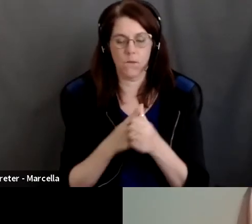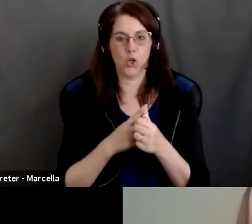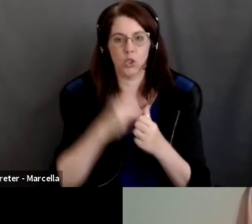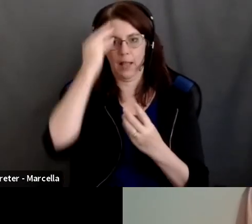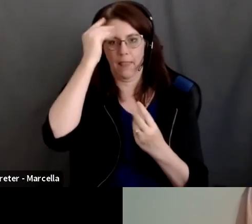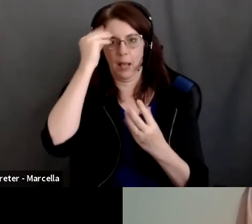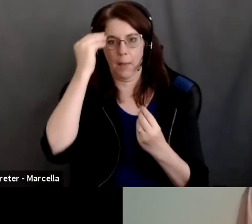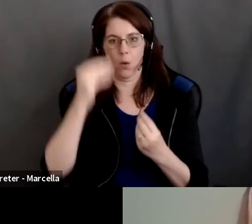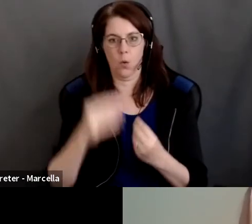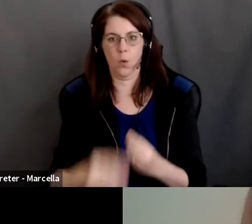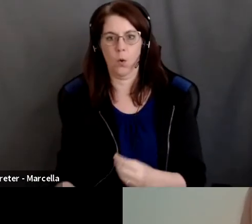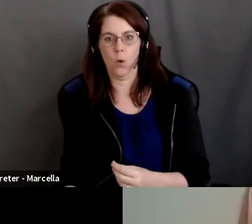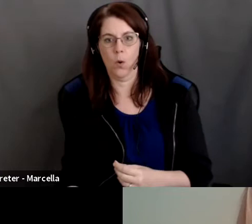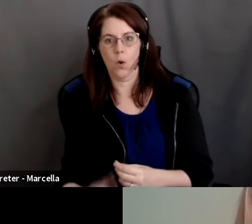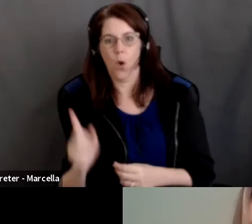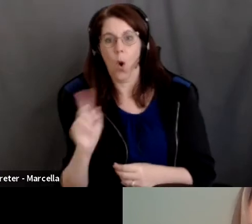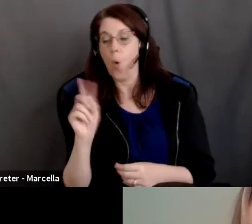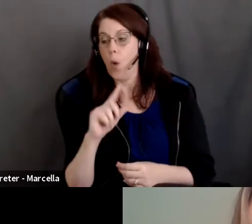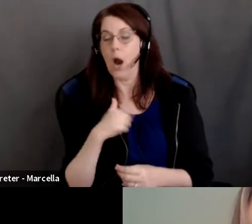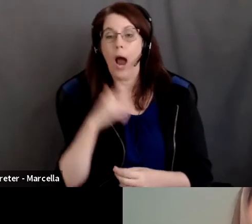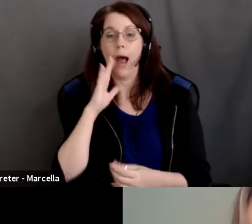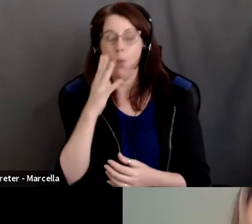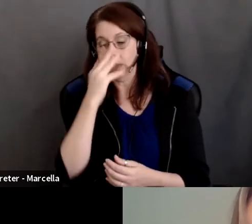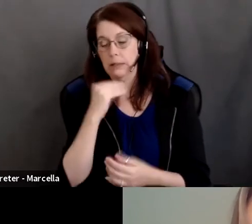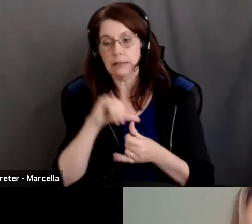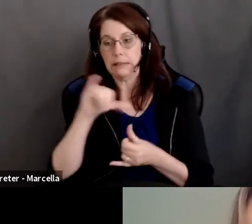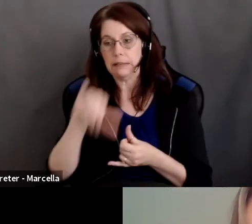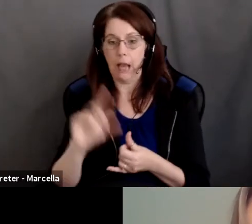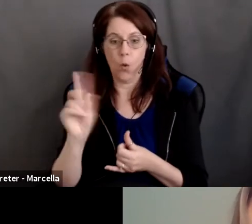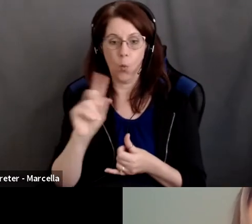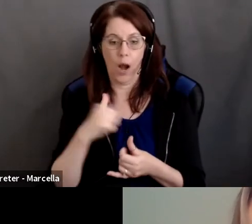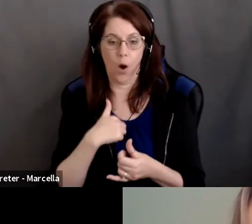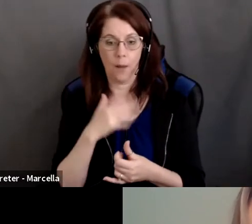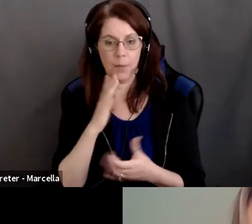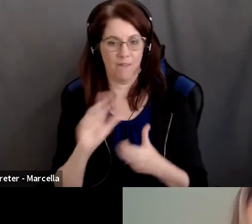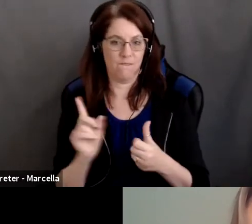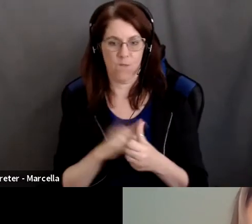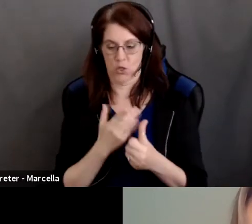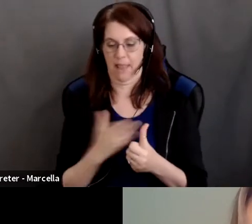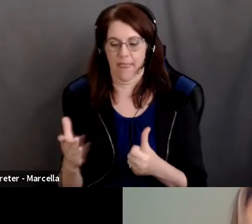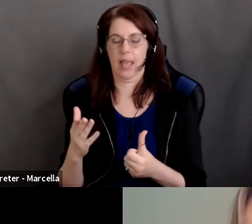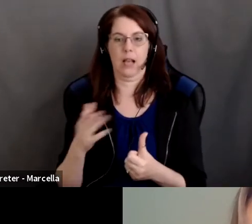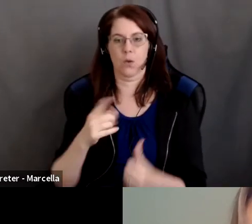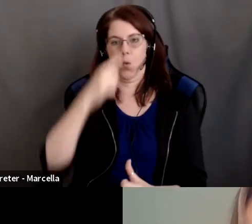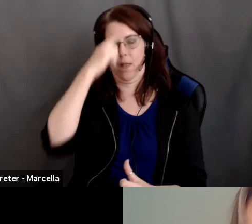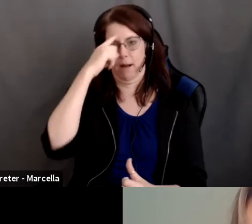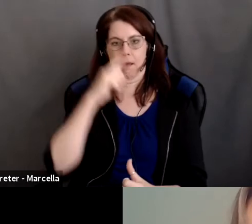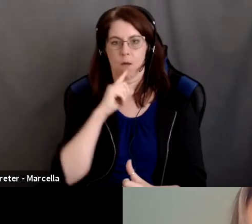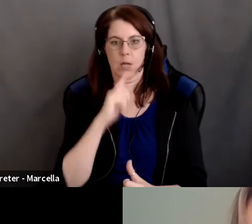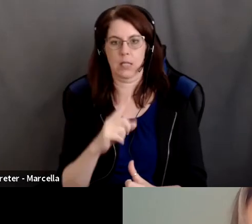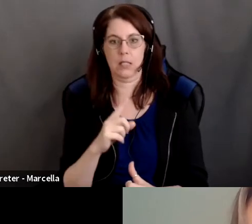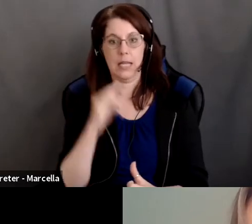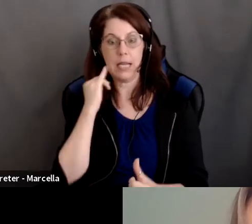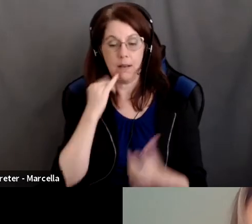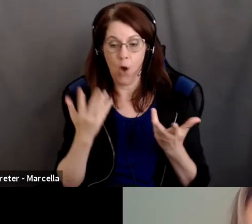is, where am I going to stay? What am I going to do? Whatever the first thing that you think about is. If you've already